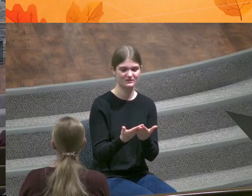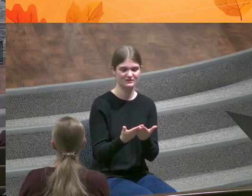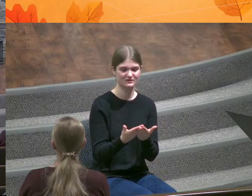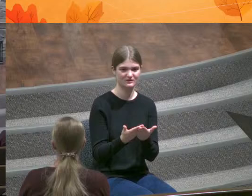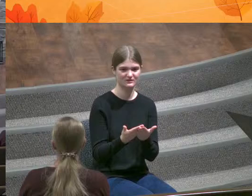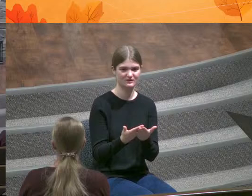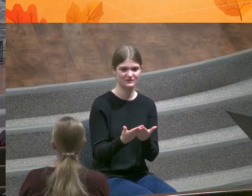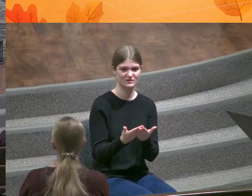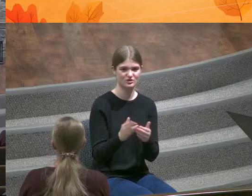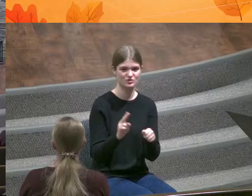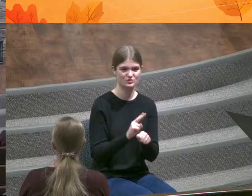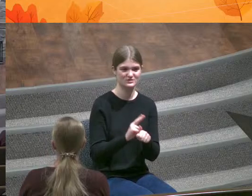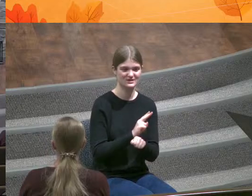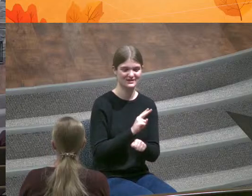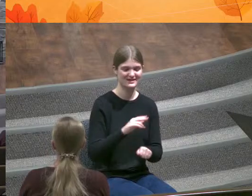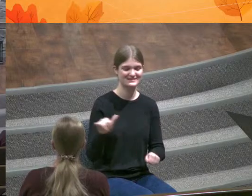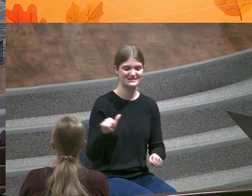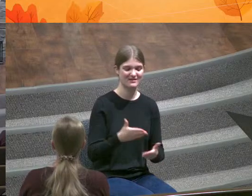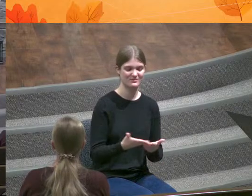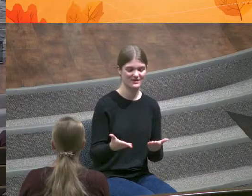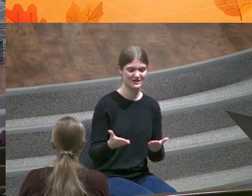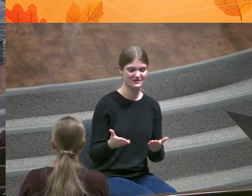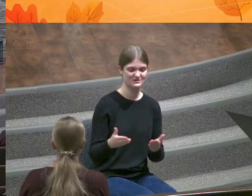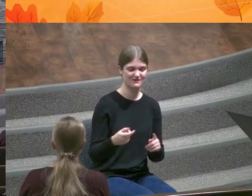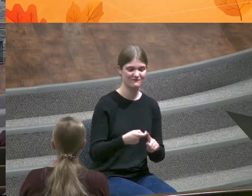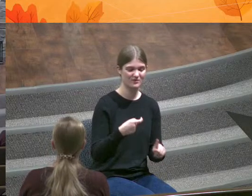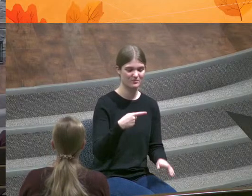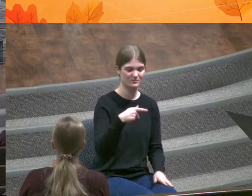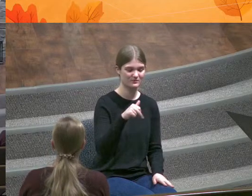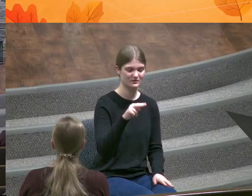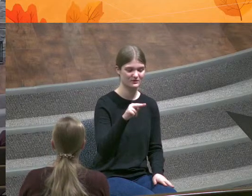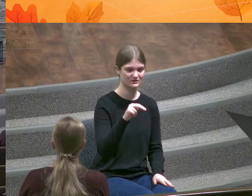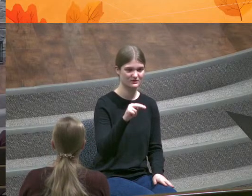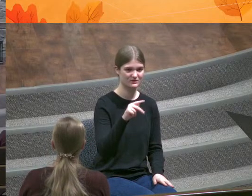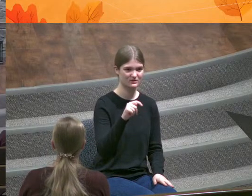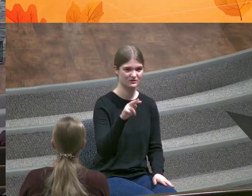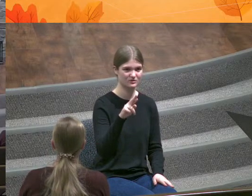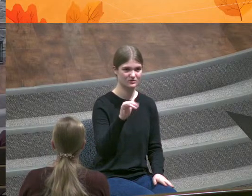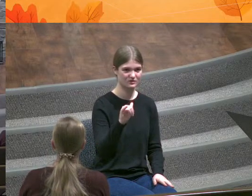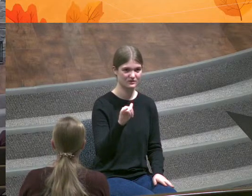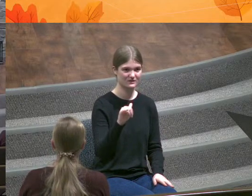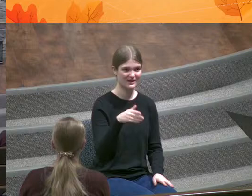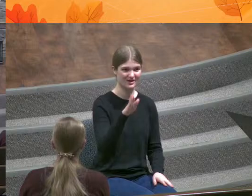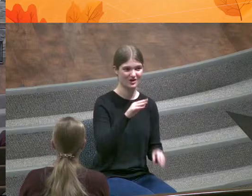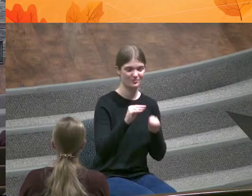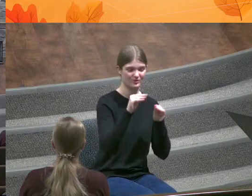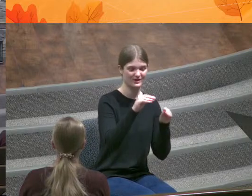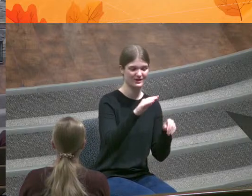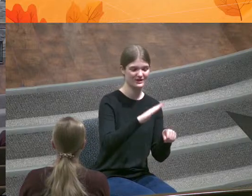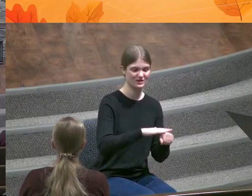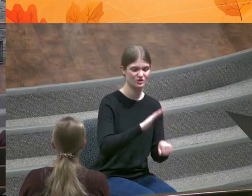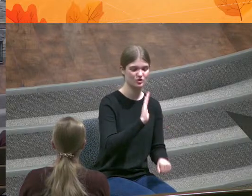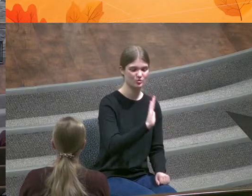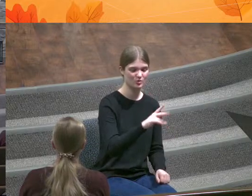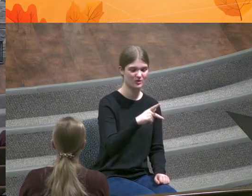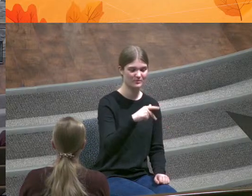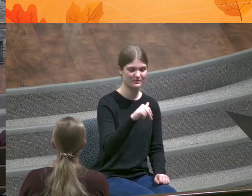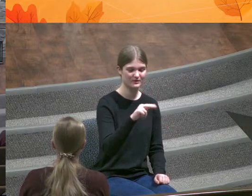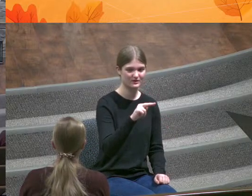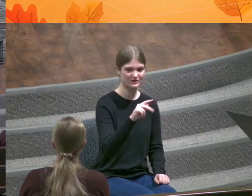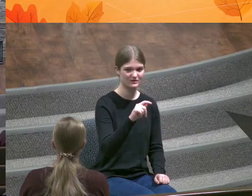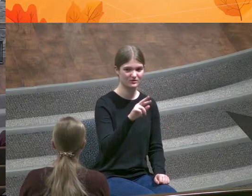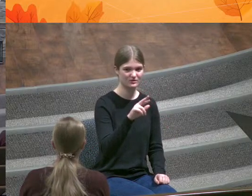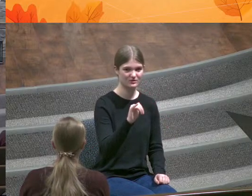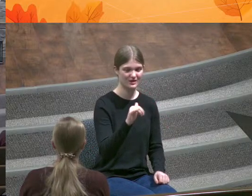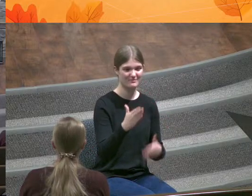pulling out the same things from his spiritual pantry that God put there that are in yours. Because sometimes I think we say, well, I